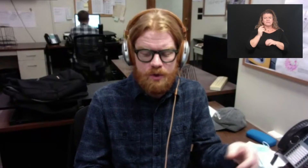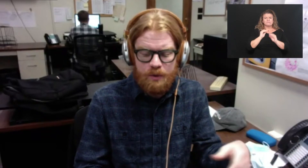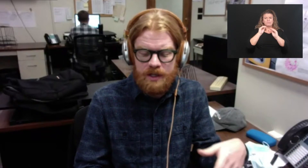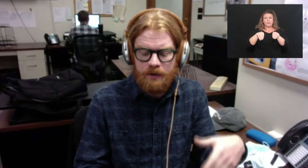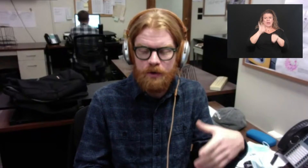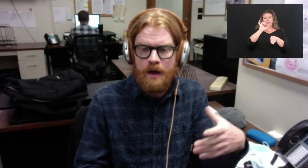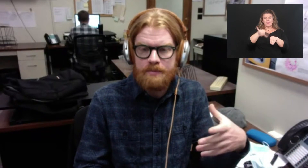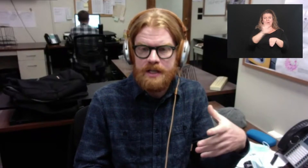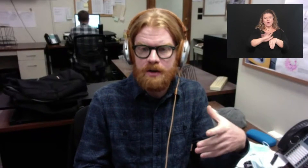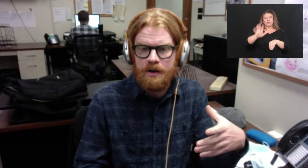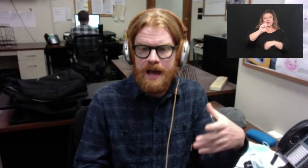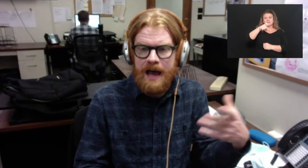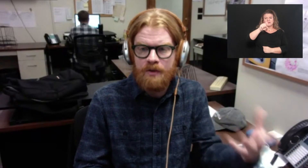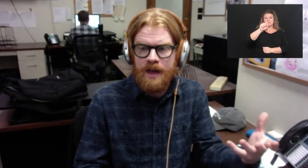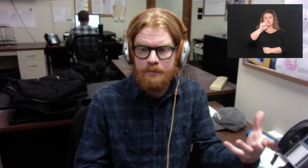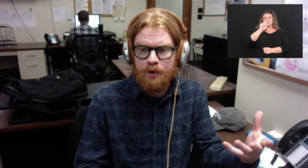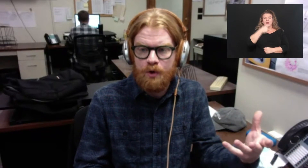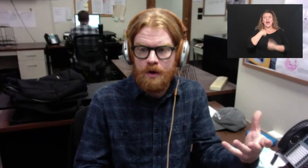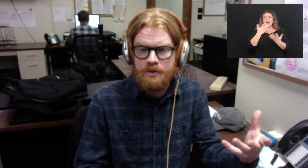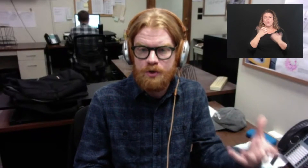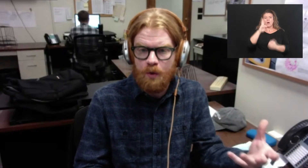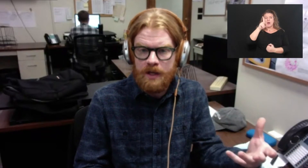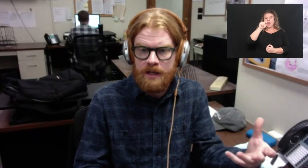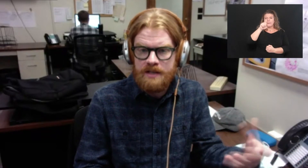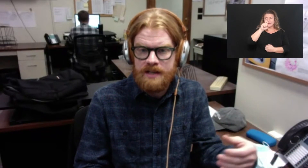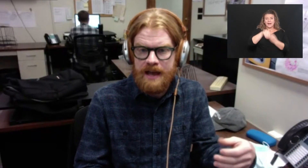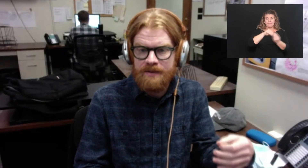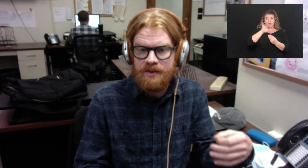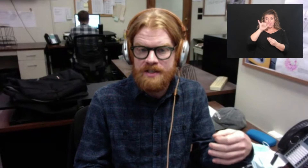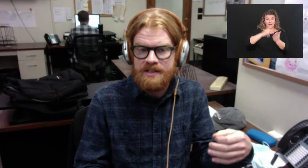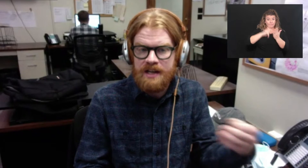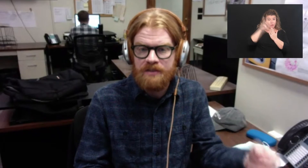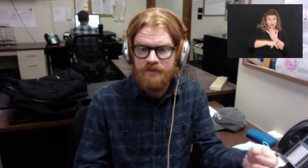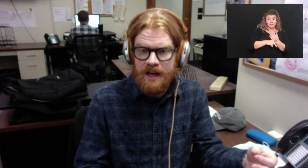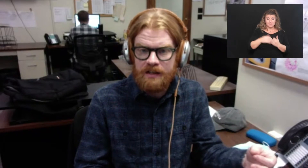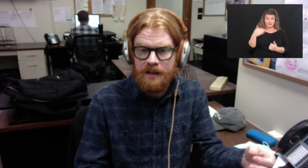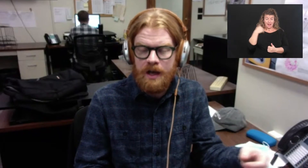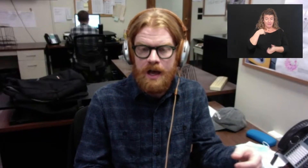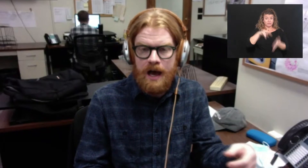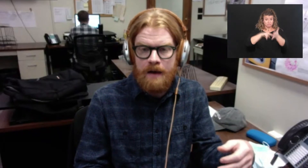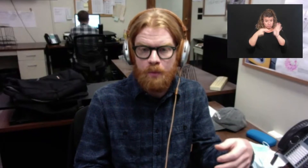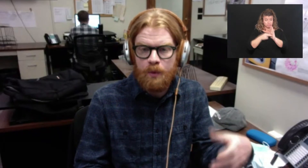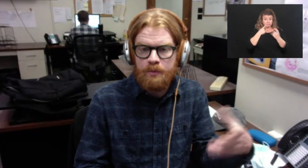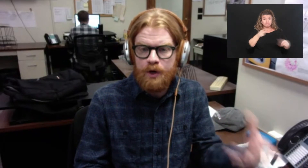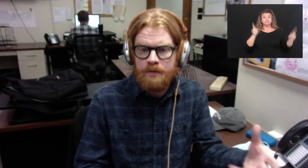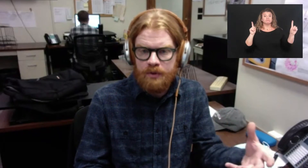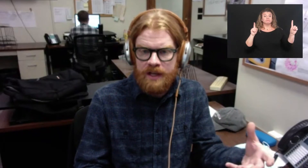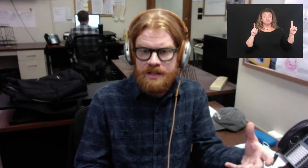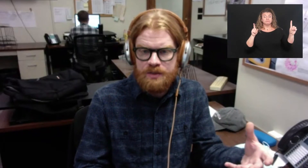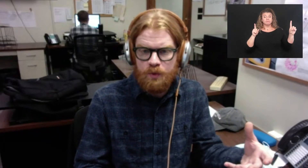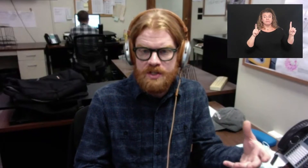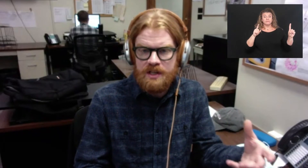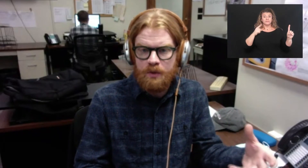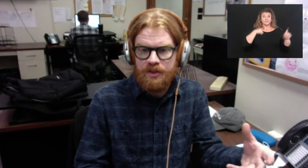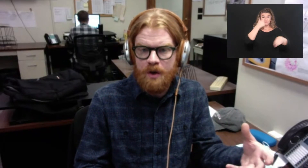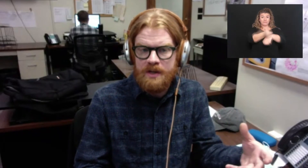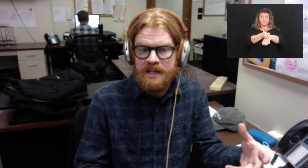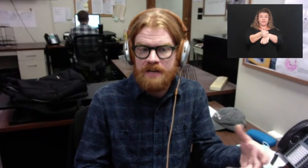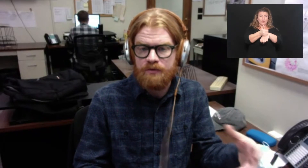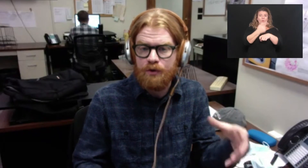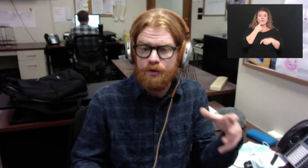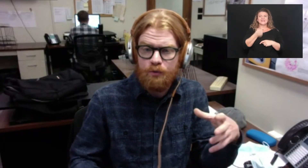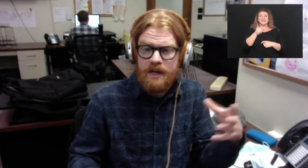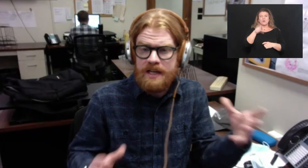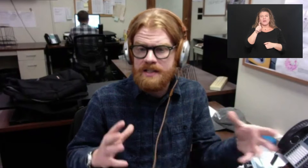so I was hoping to get a little update on how that program is going. Is it having the intended effect? When we put it in place, we said we thought we'd